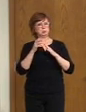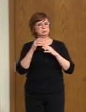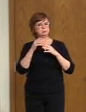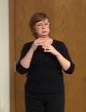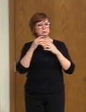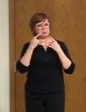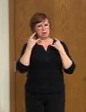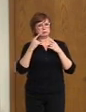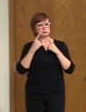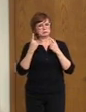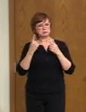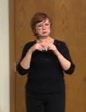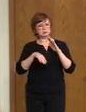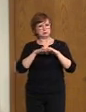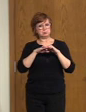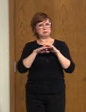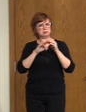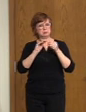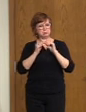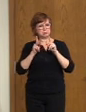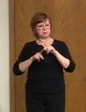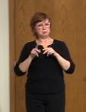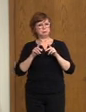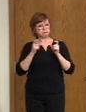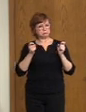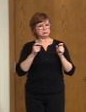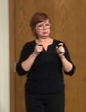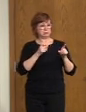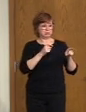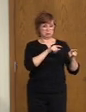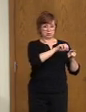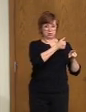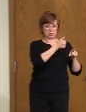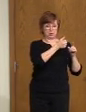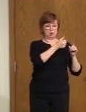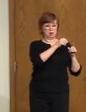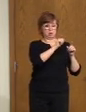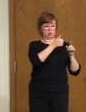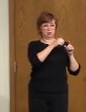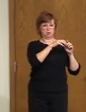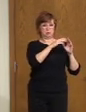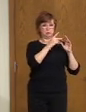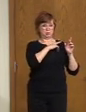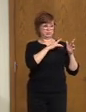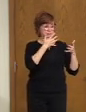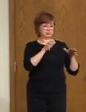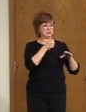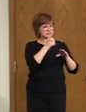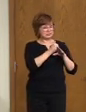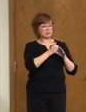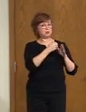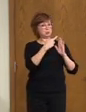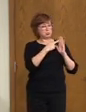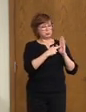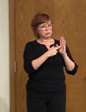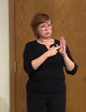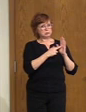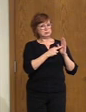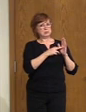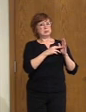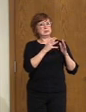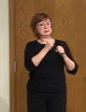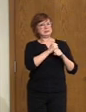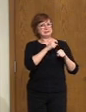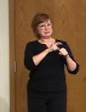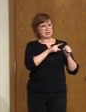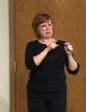other provinces have put in place and their impact. Any intervention takes at least 2 to 3 weeks to start having an impact. And so,